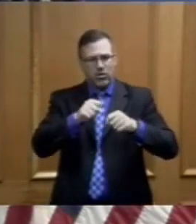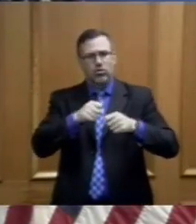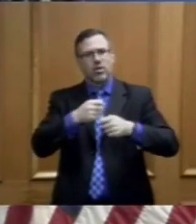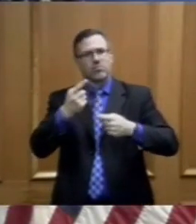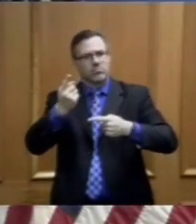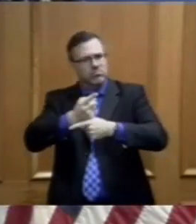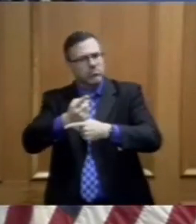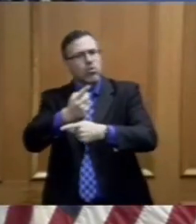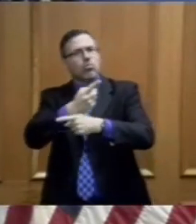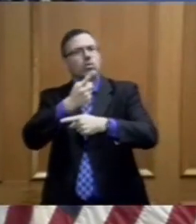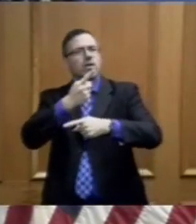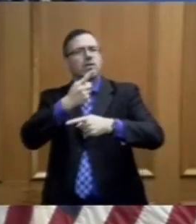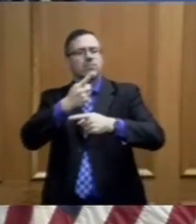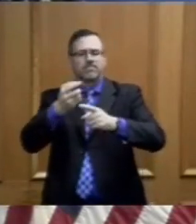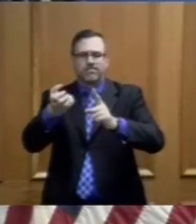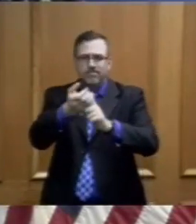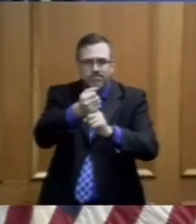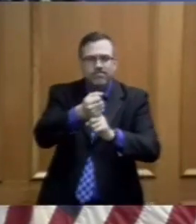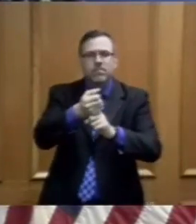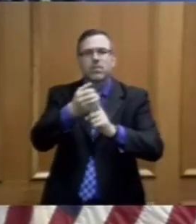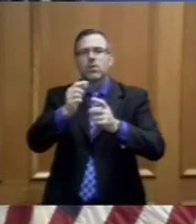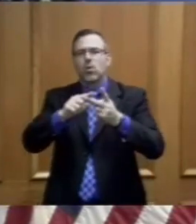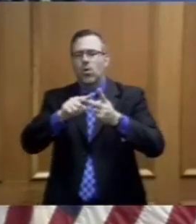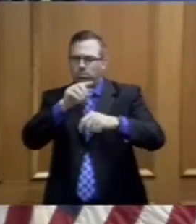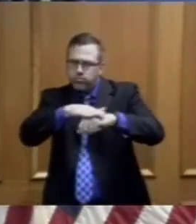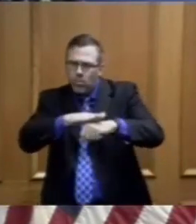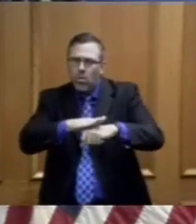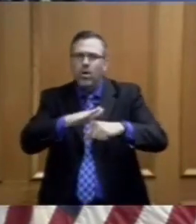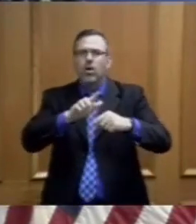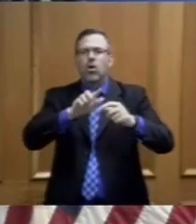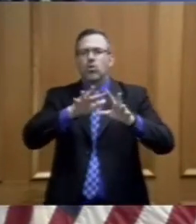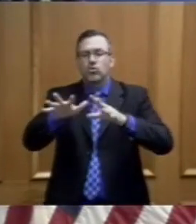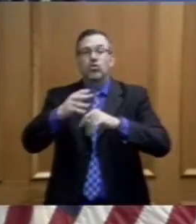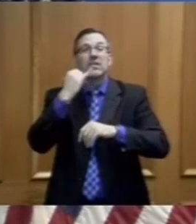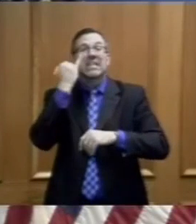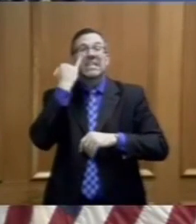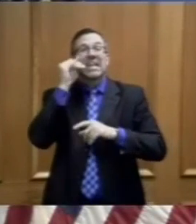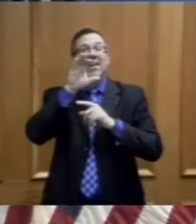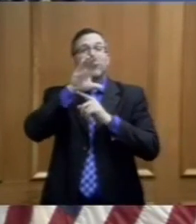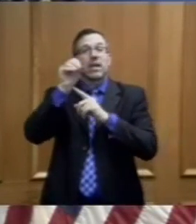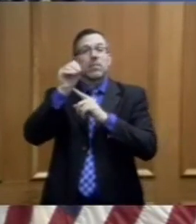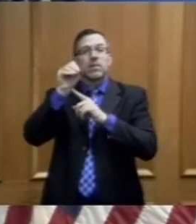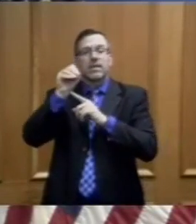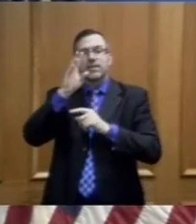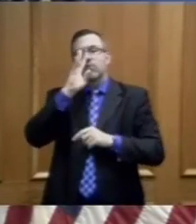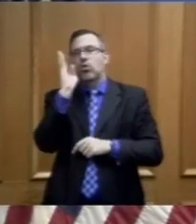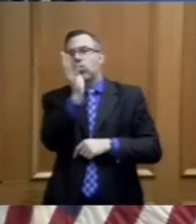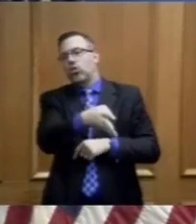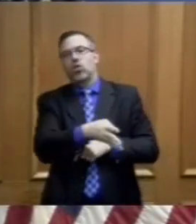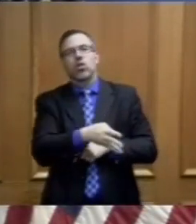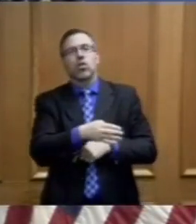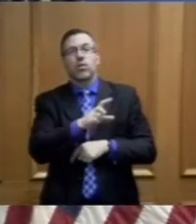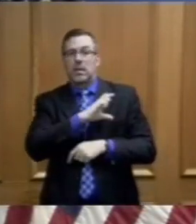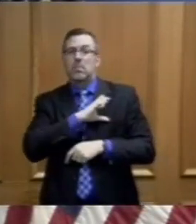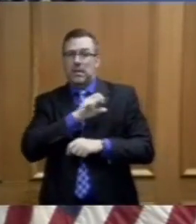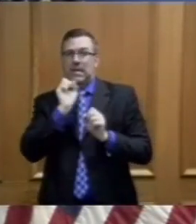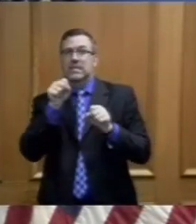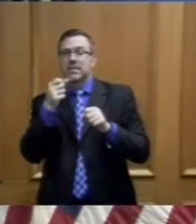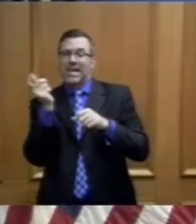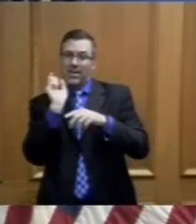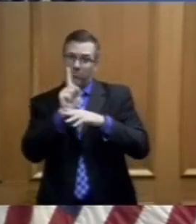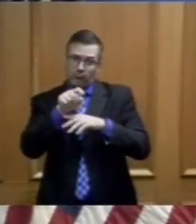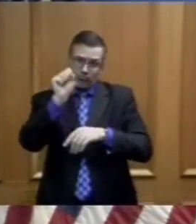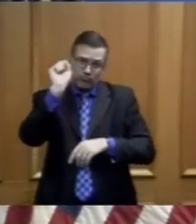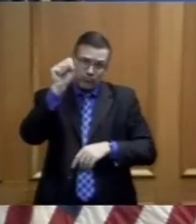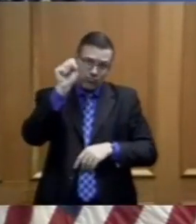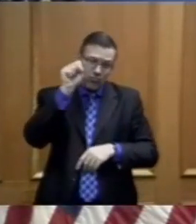we expect to happen if companies don't ultimately comply. So they will develop their own